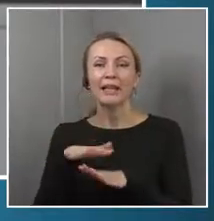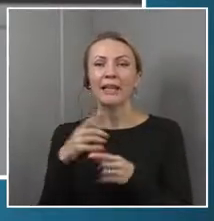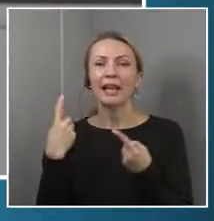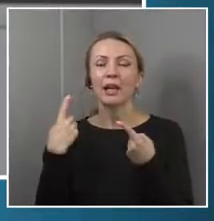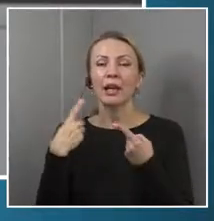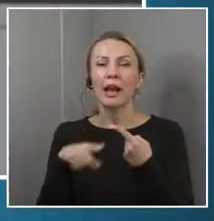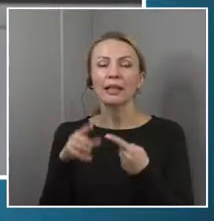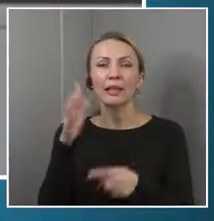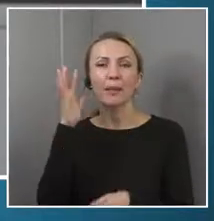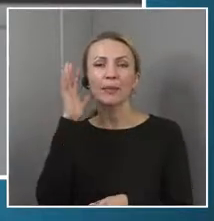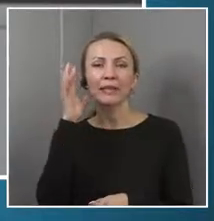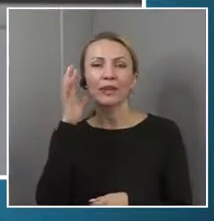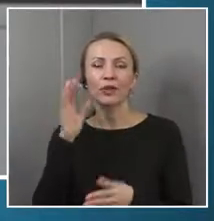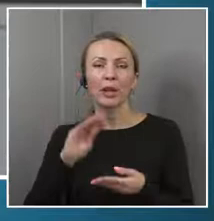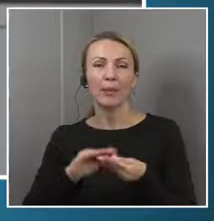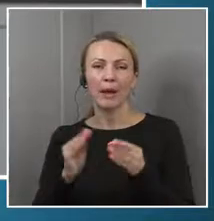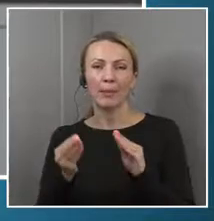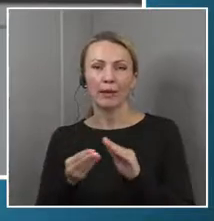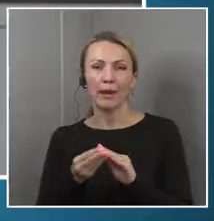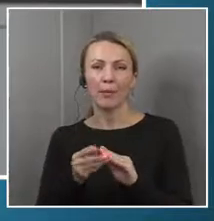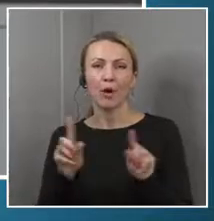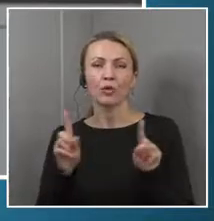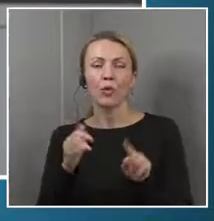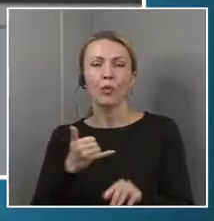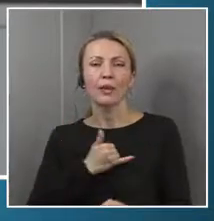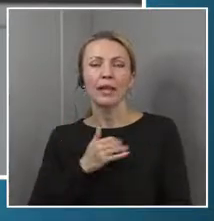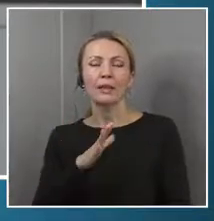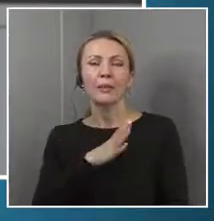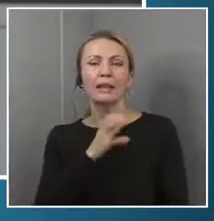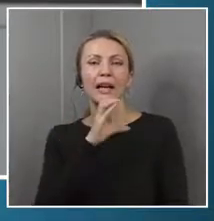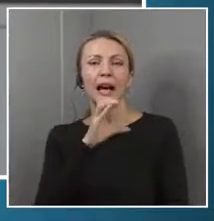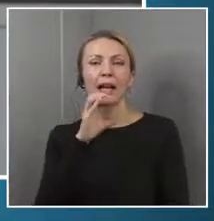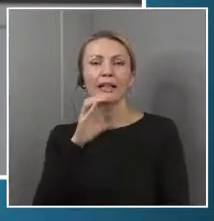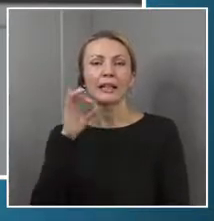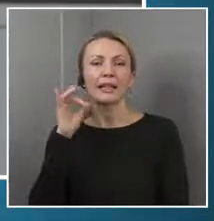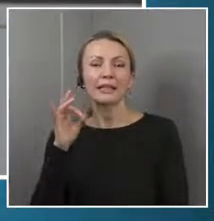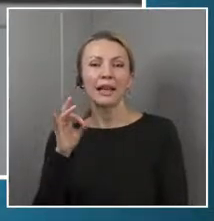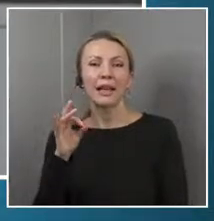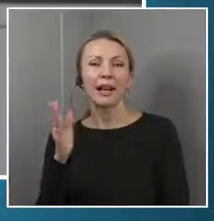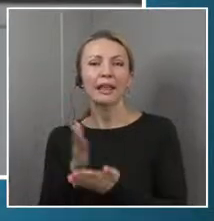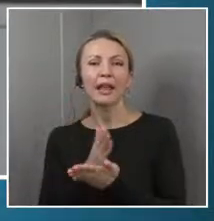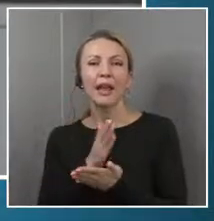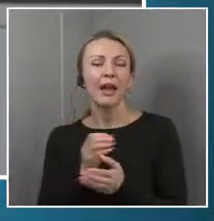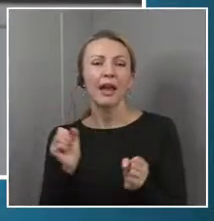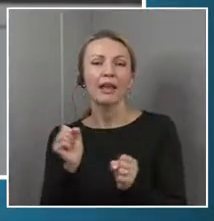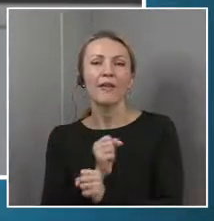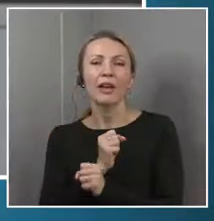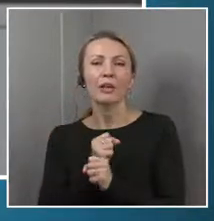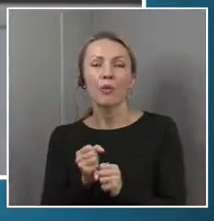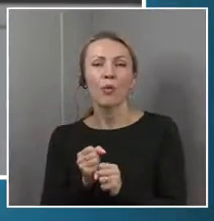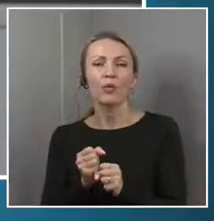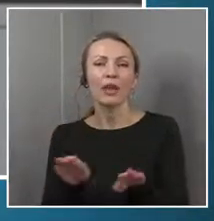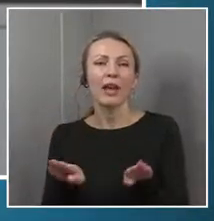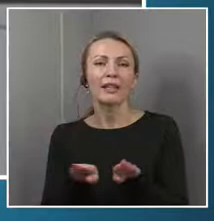But and I think what happened in China